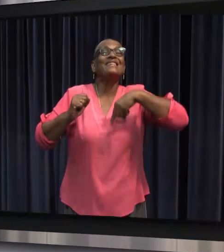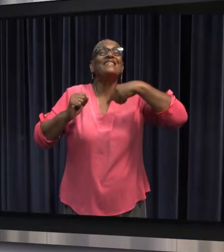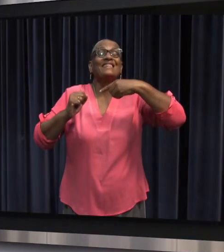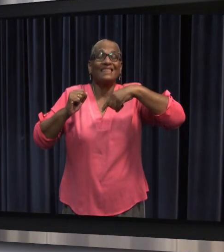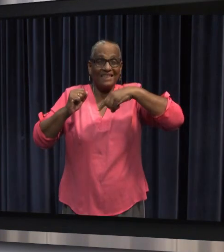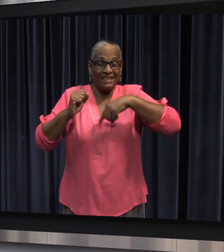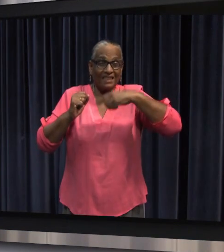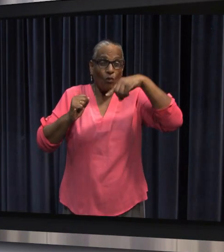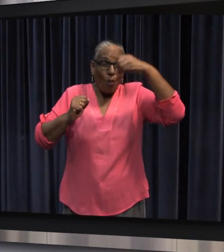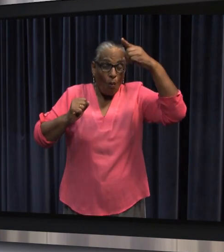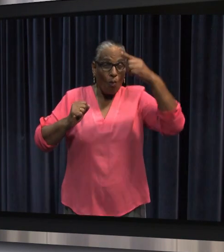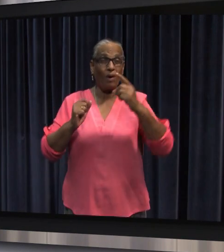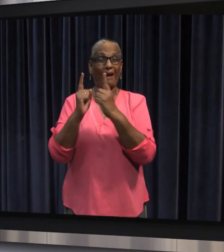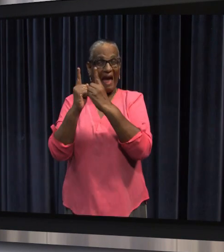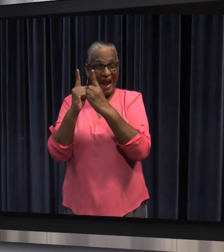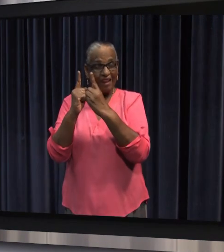to